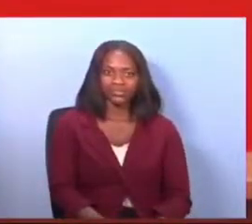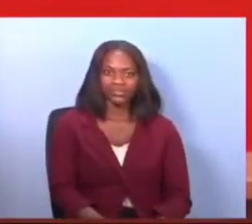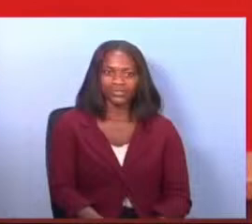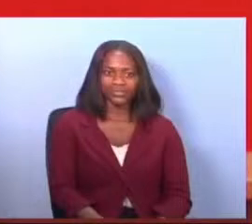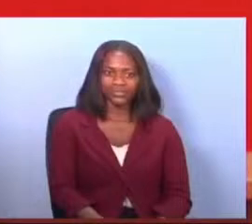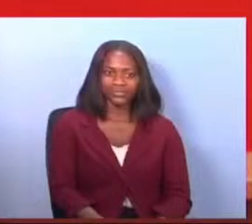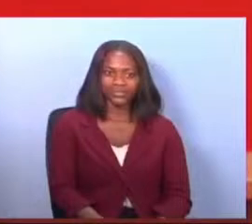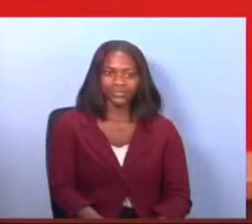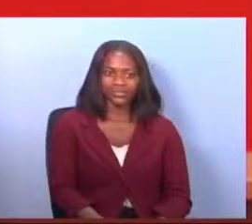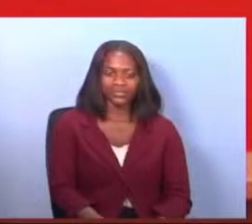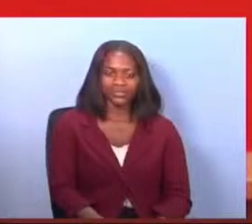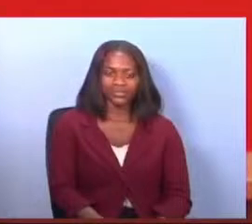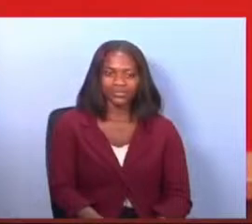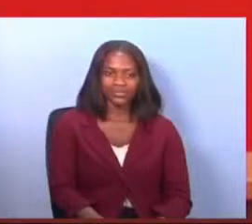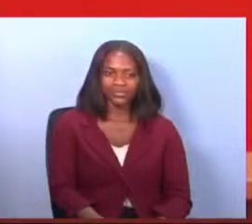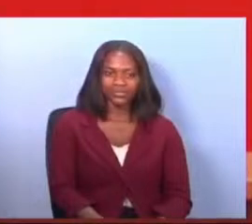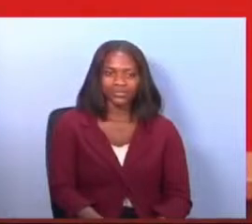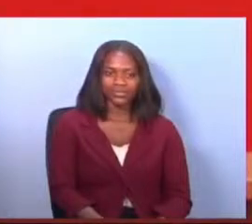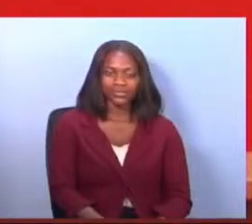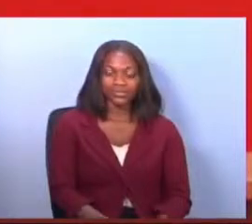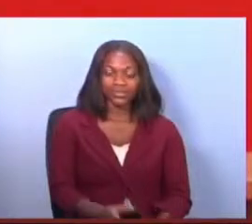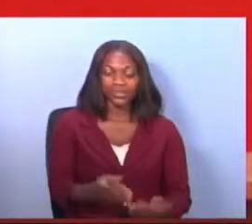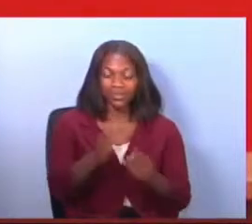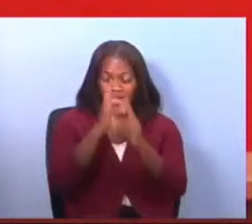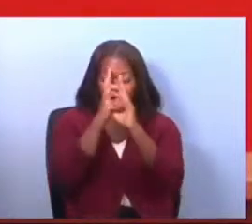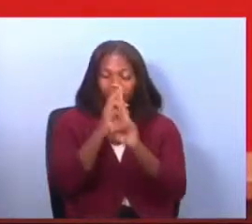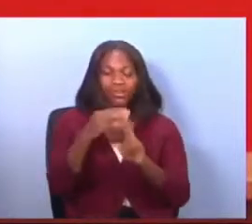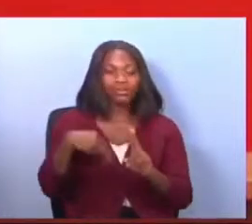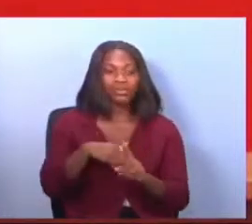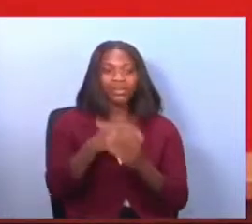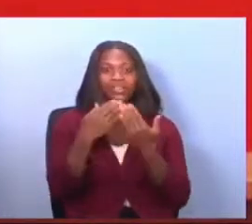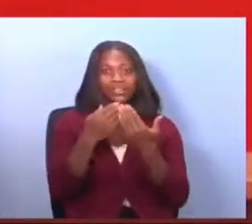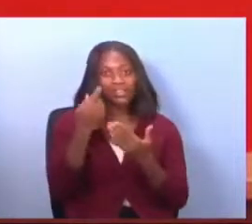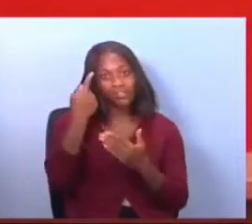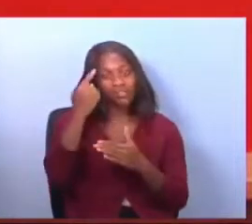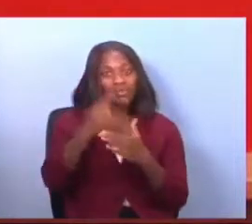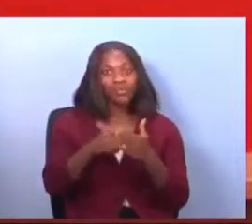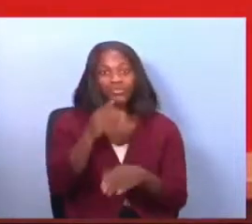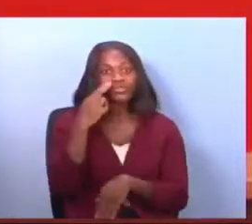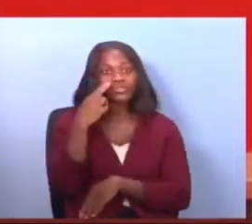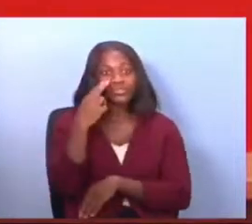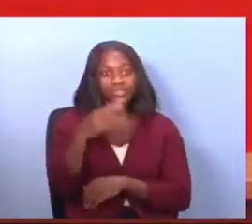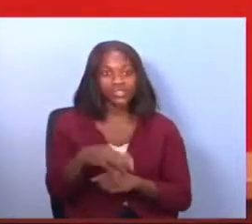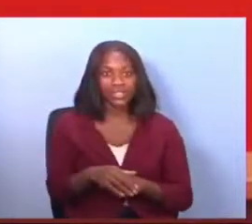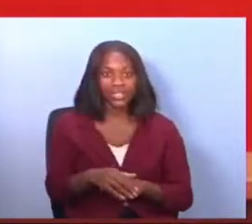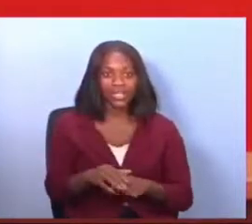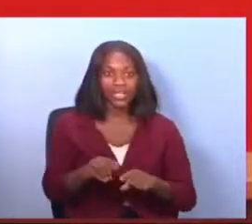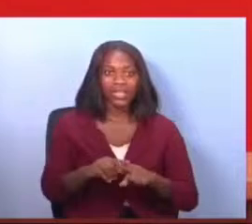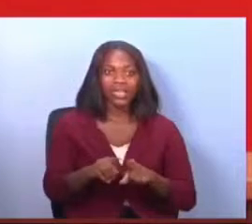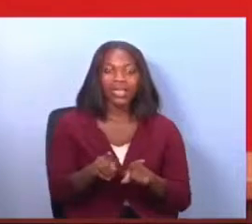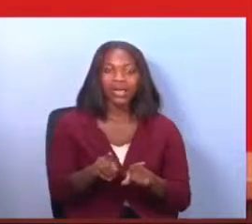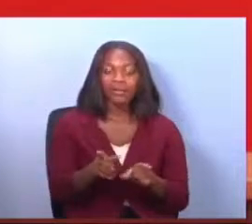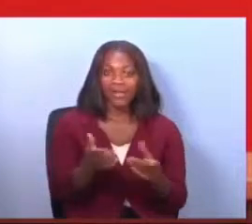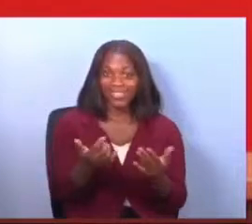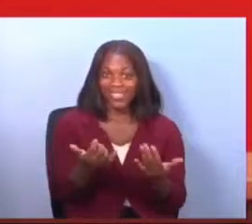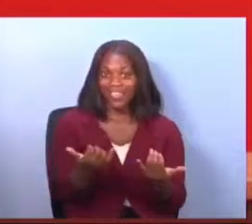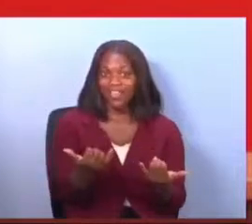Honourable member, thank you very much for your observation. But at this